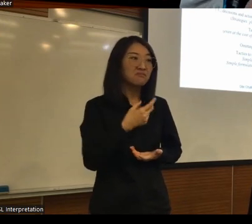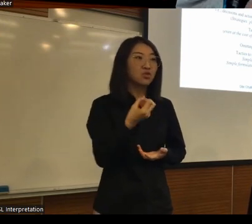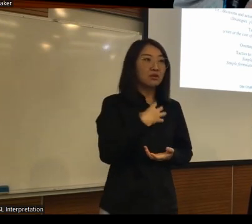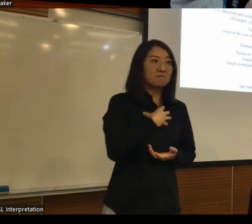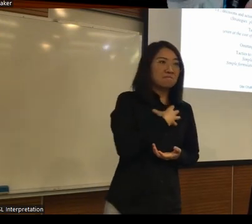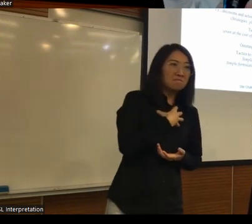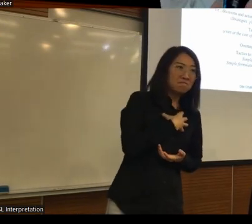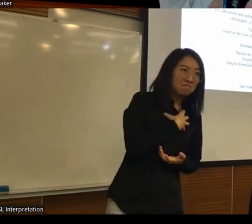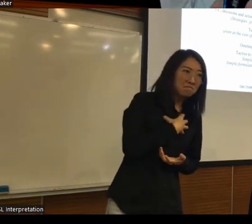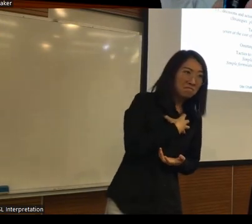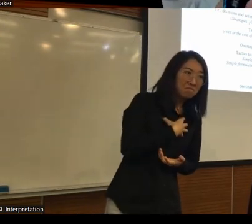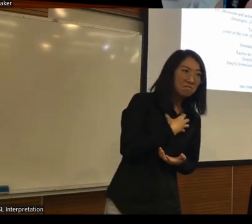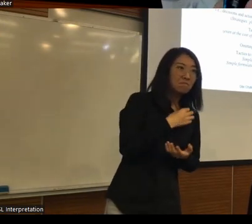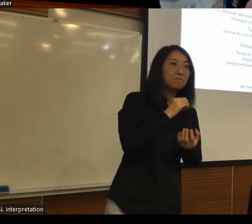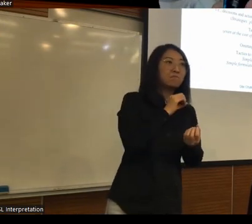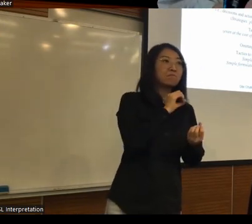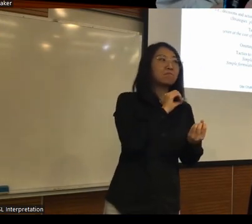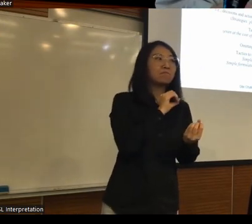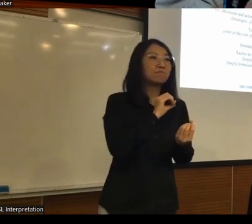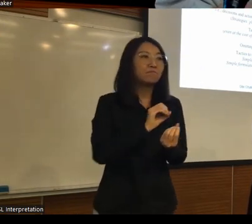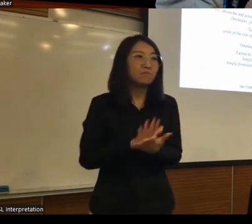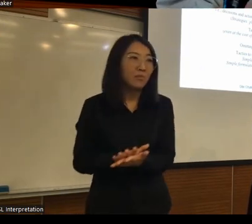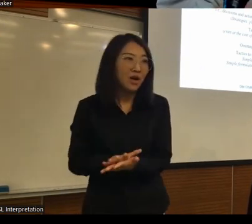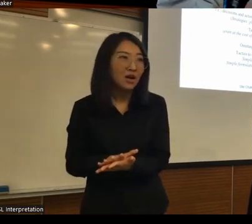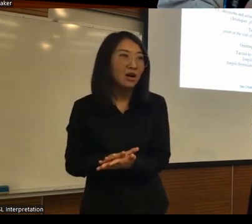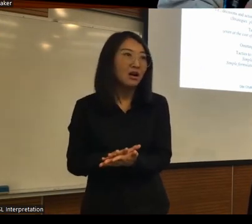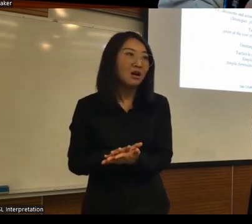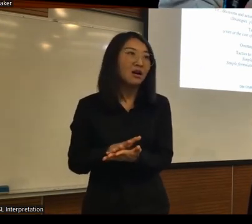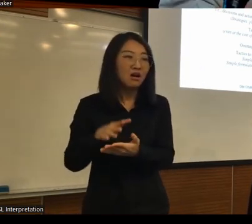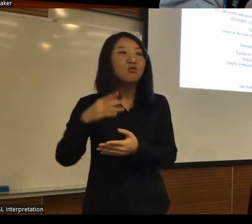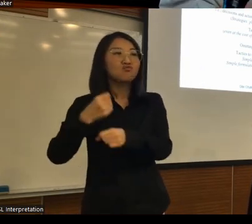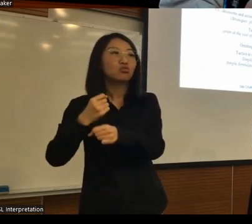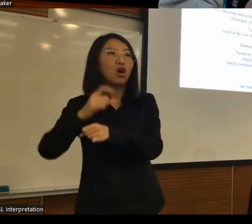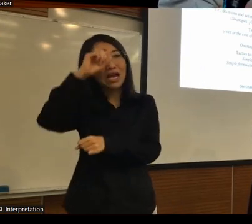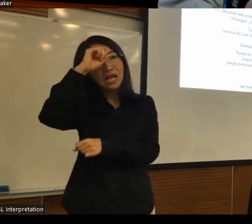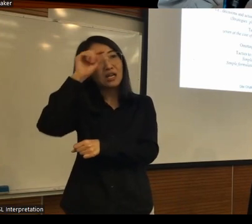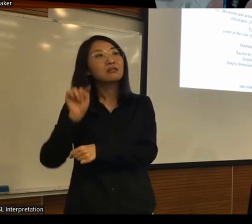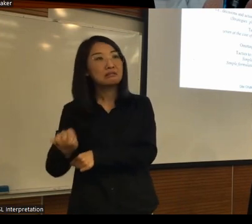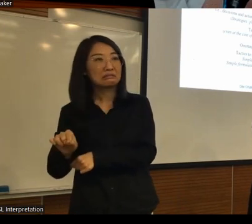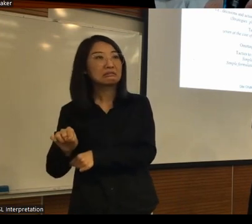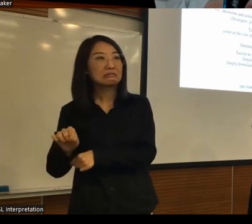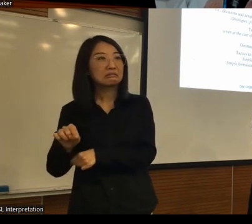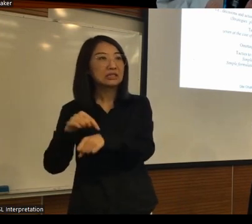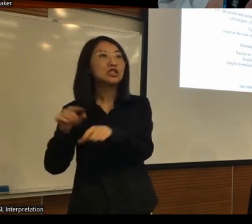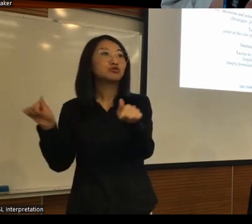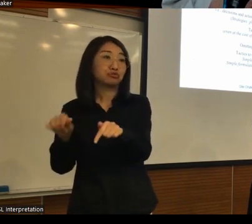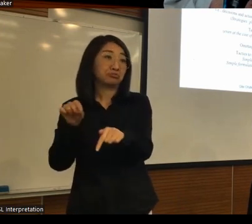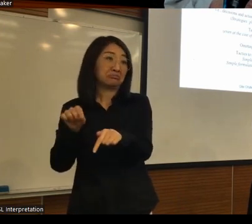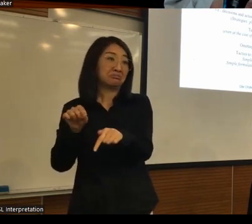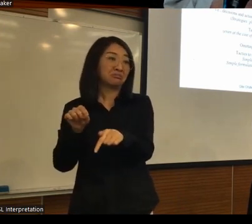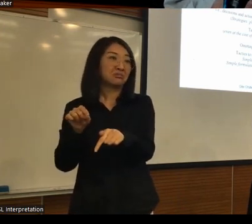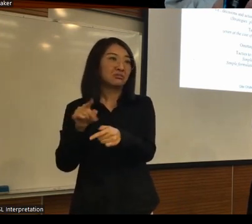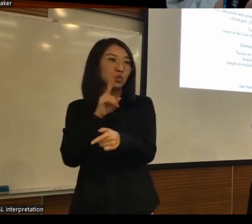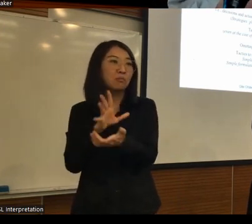emotional concerns take some space in working memory. So obviously, if they take